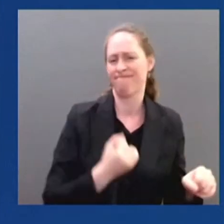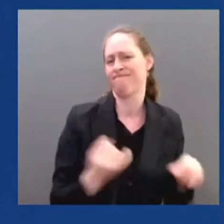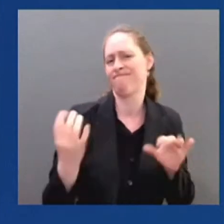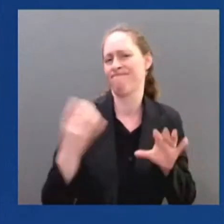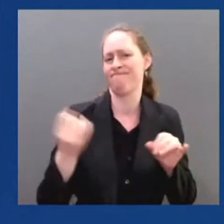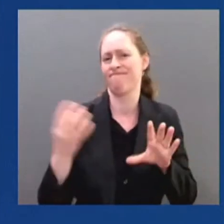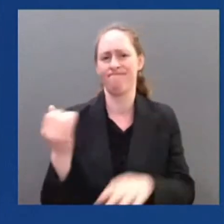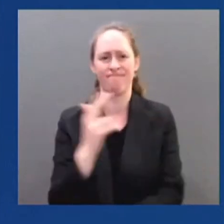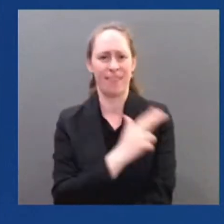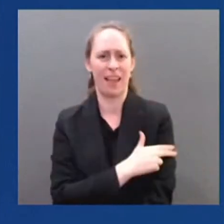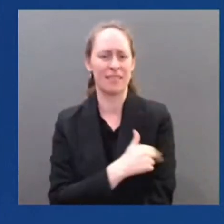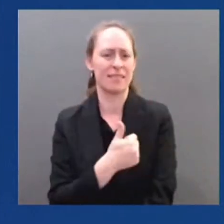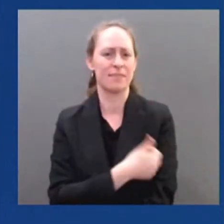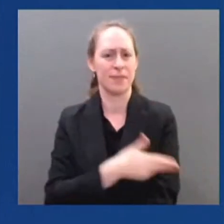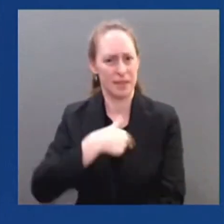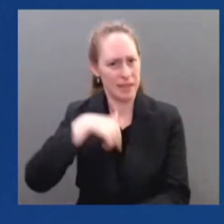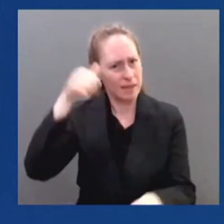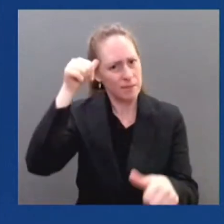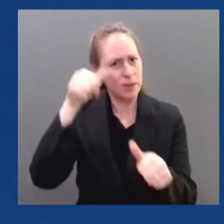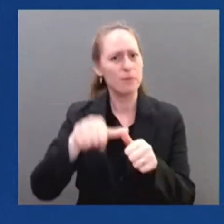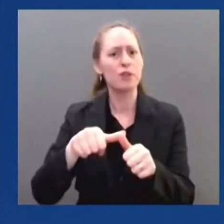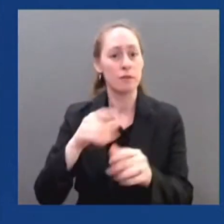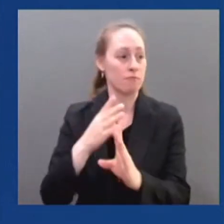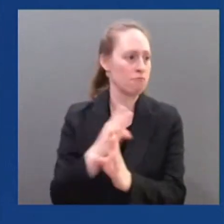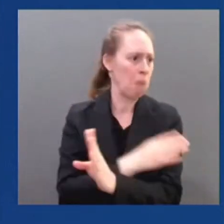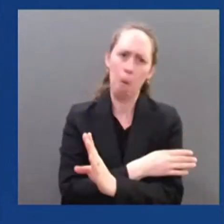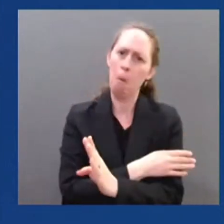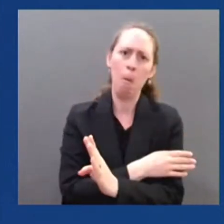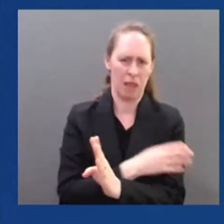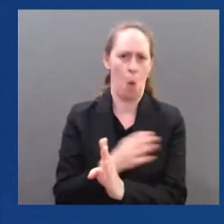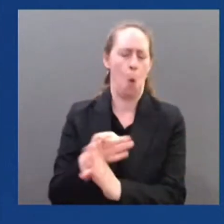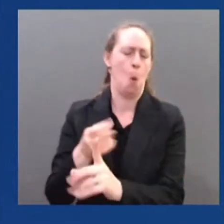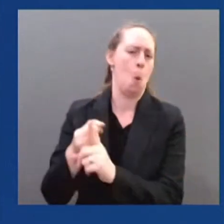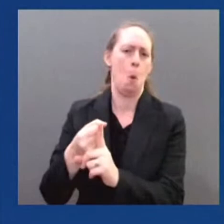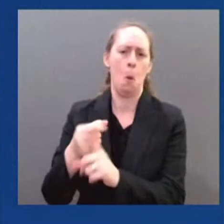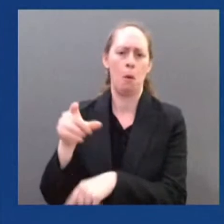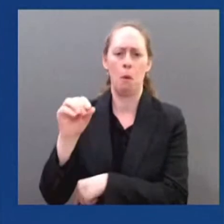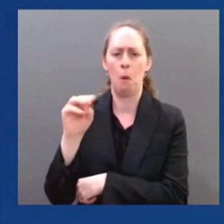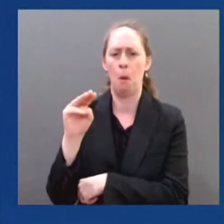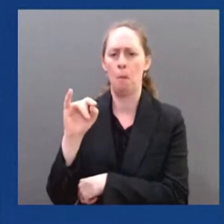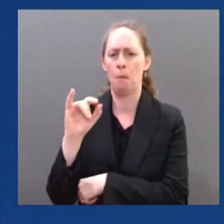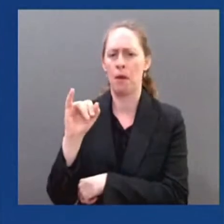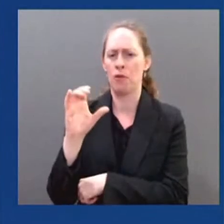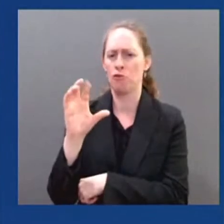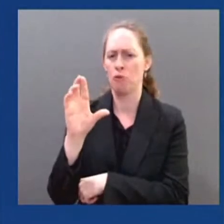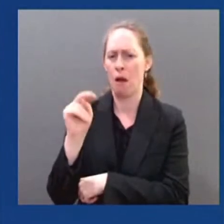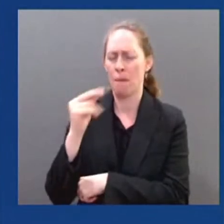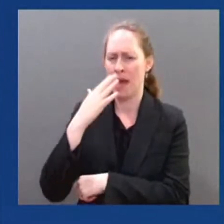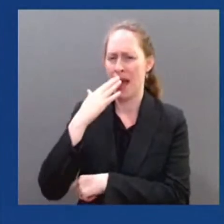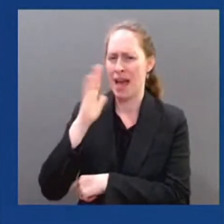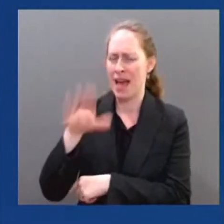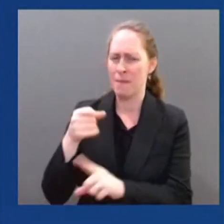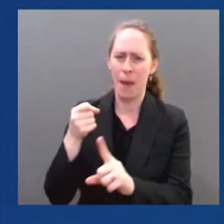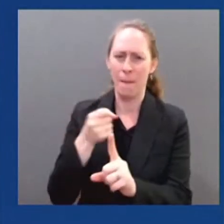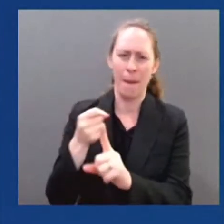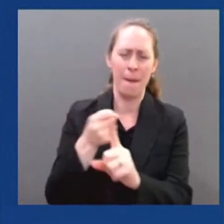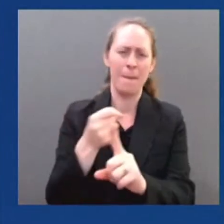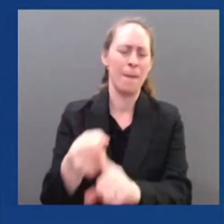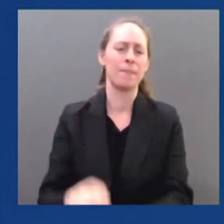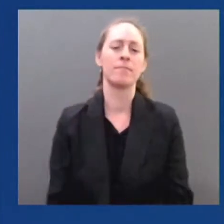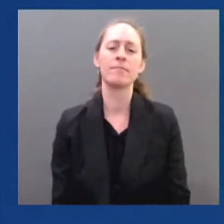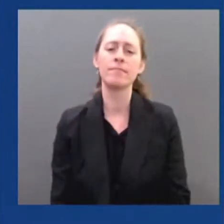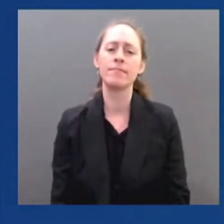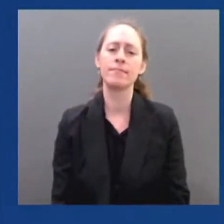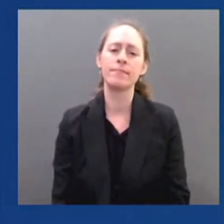our youngest, ages 6 months through 4 years, who had the highest rate of hospitalization among any age group under the age